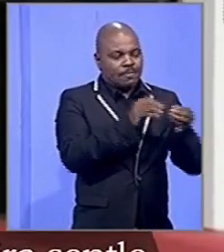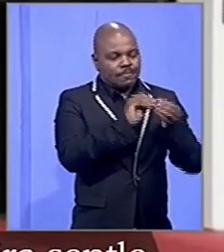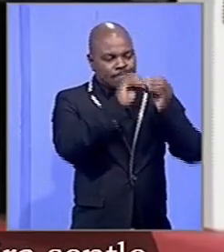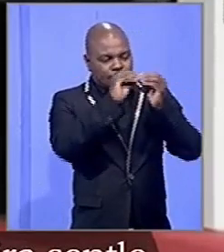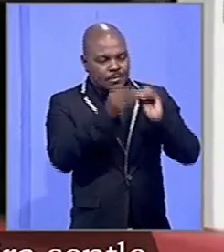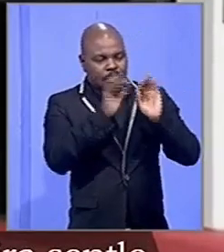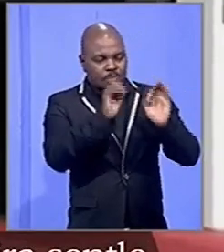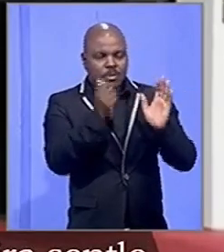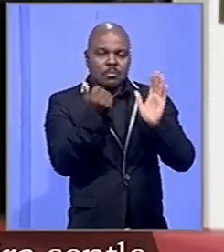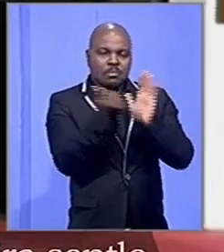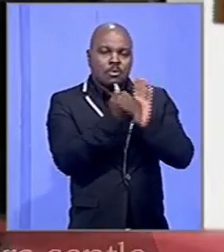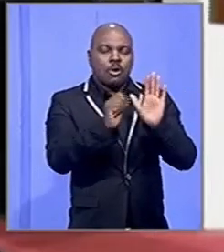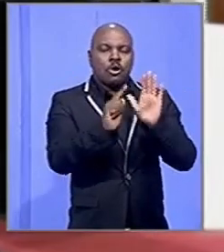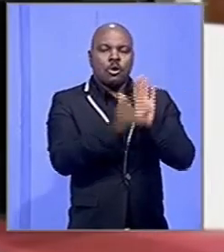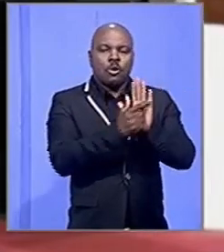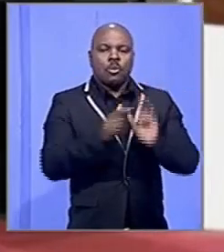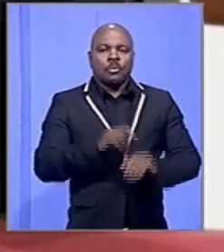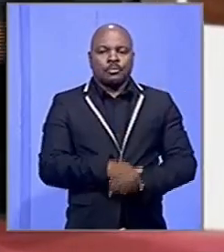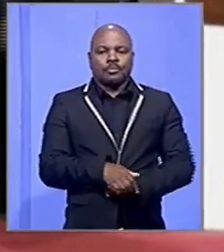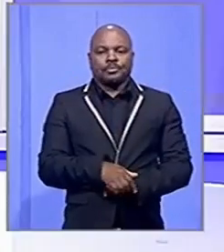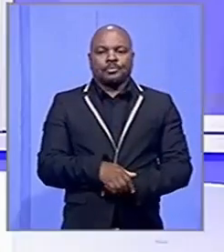nna molao.